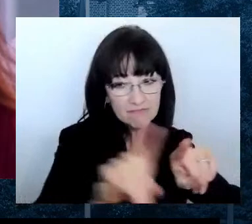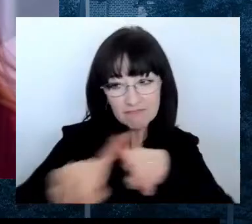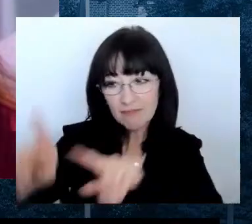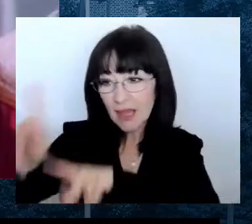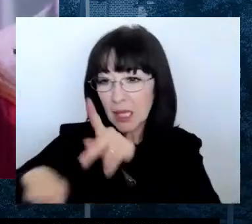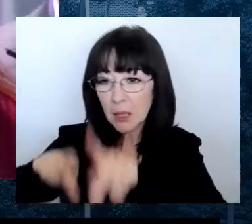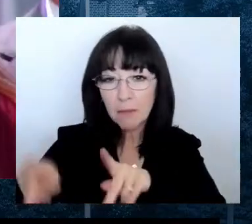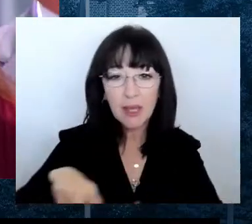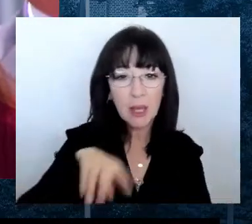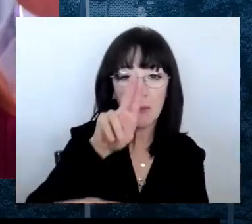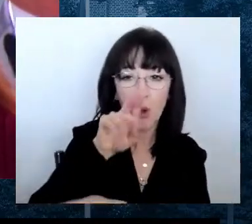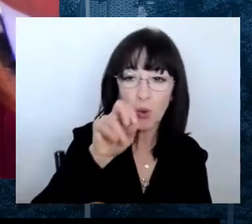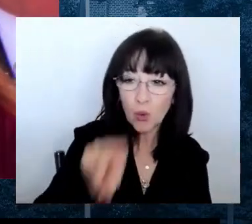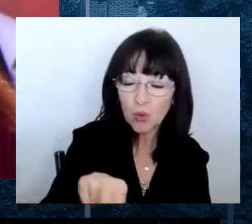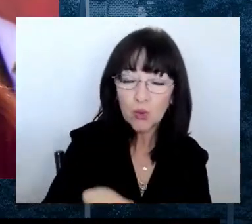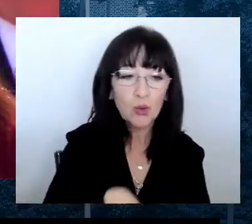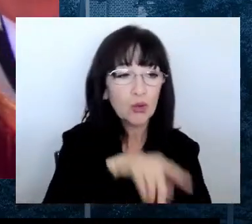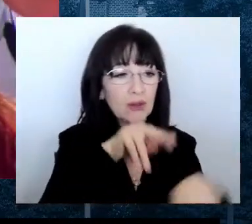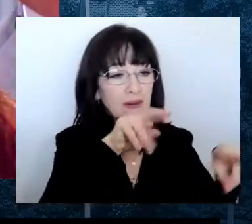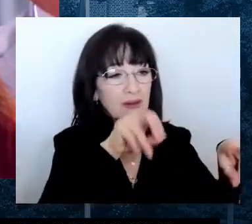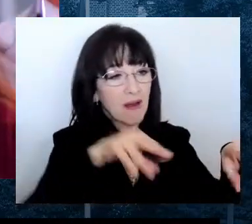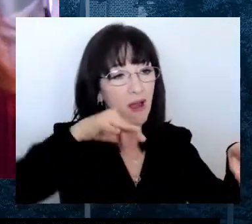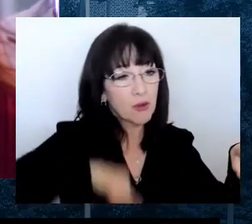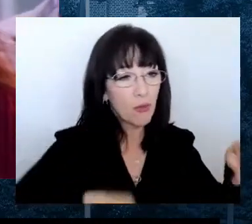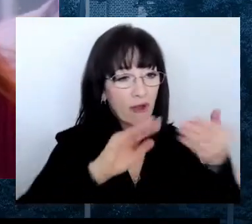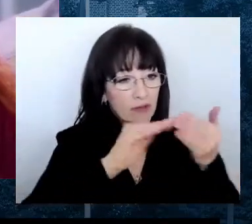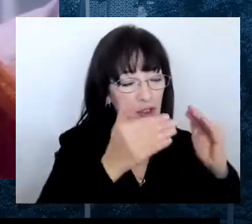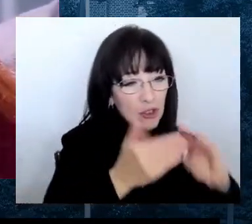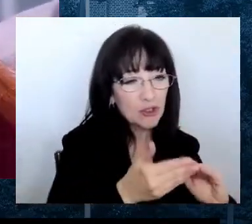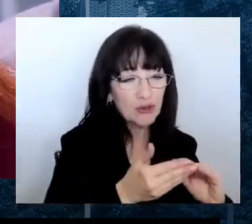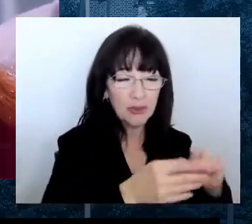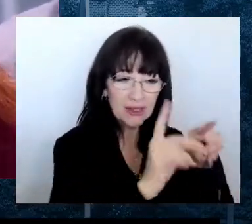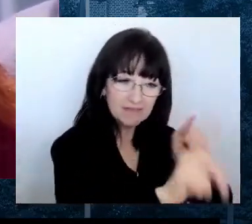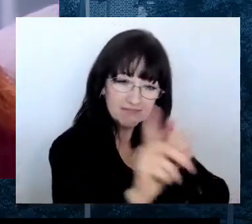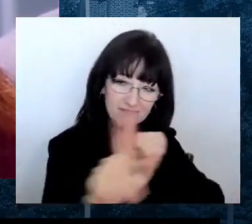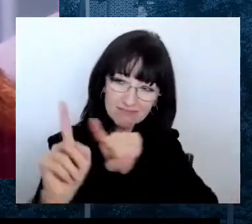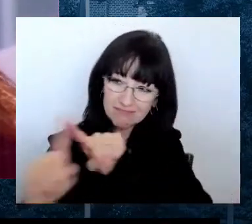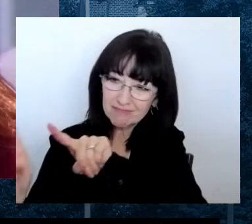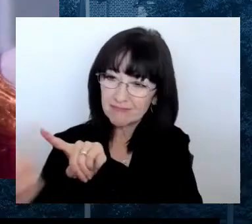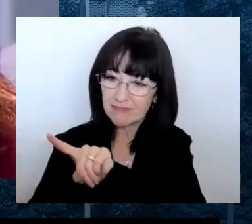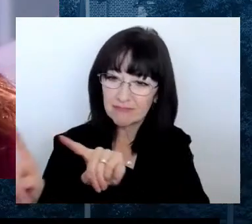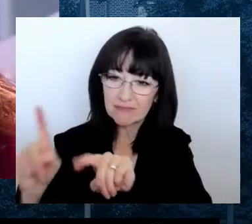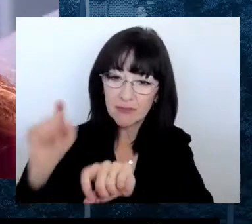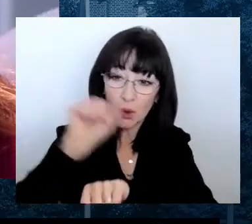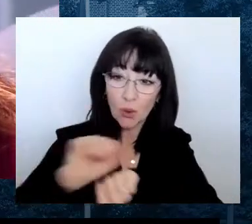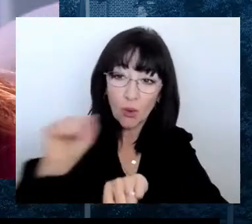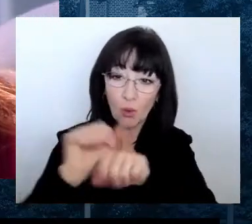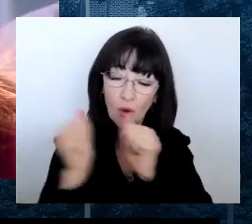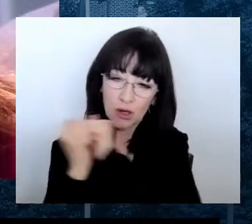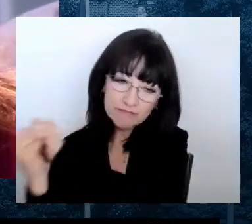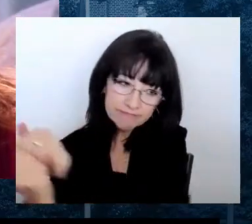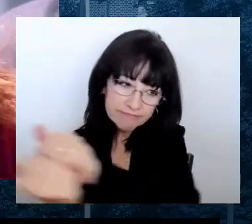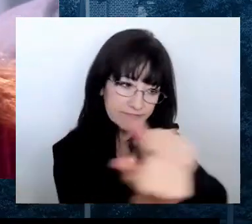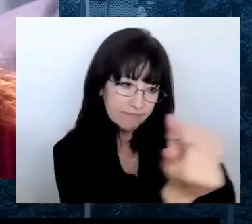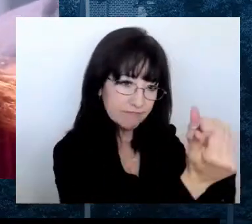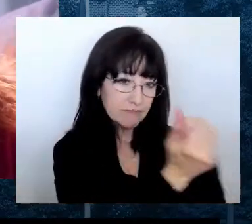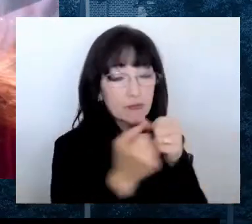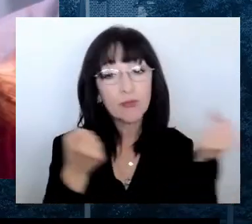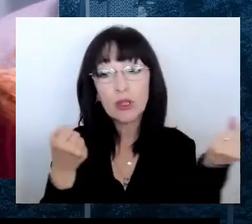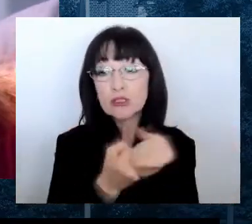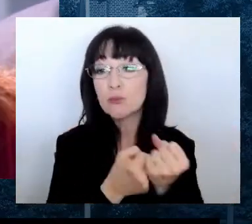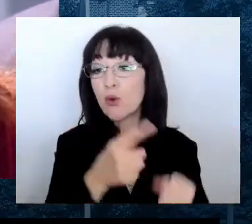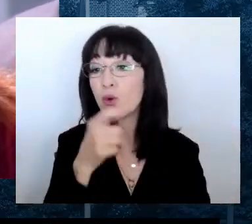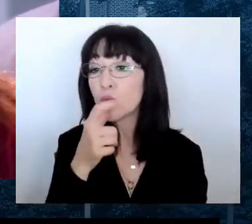our ARP, we have our nonprofit communities. We know that together, when we are strong for families, whether it be a